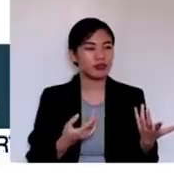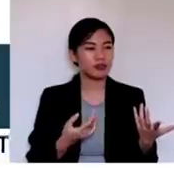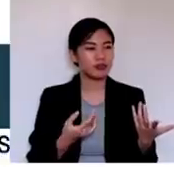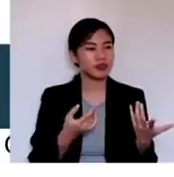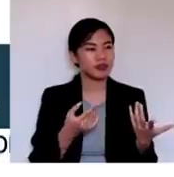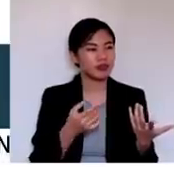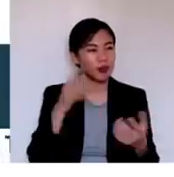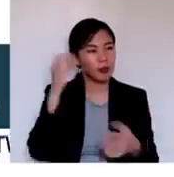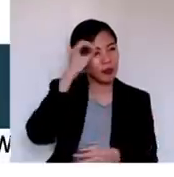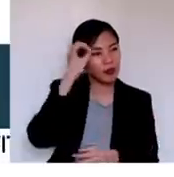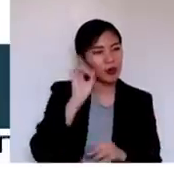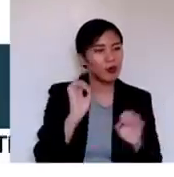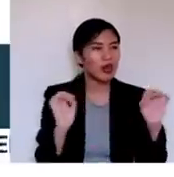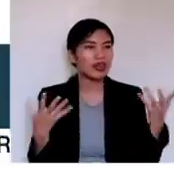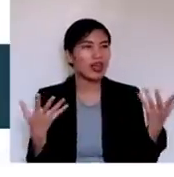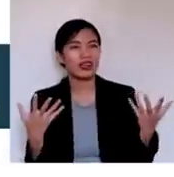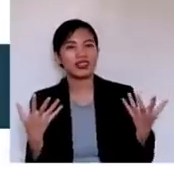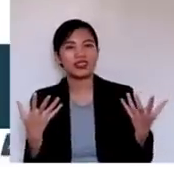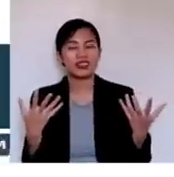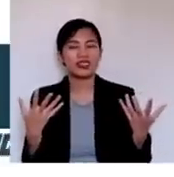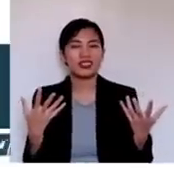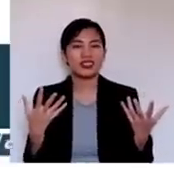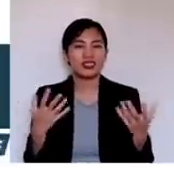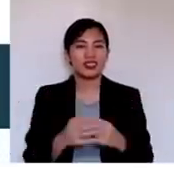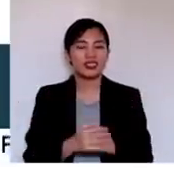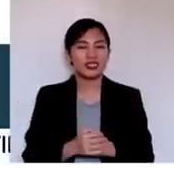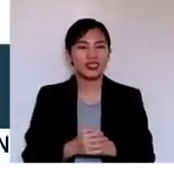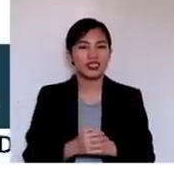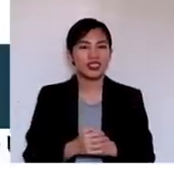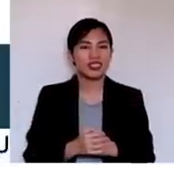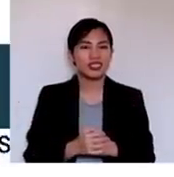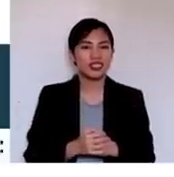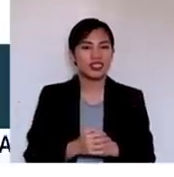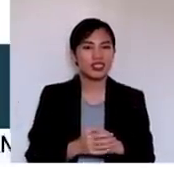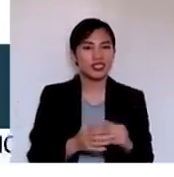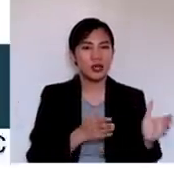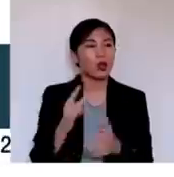like a strategic point there that you're just